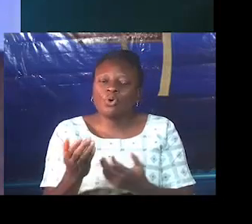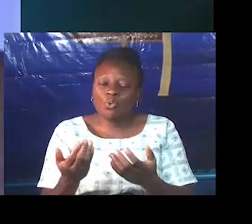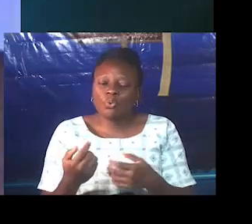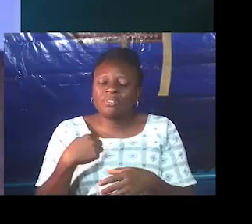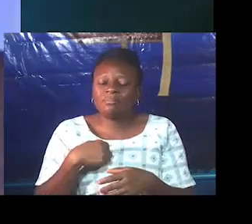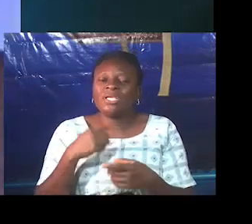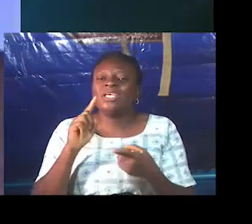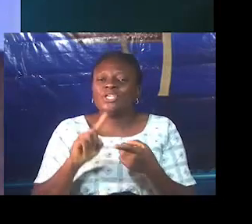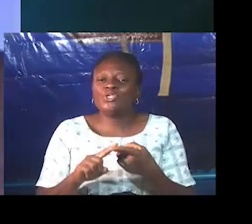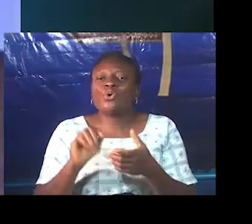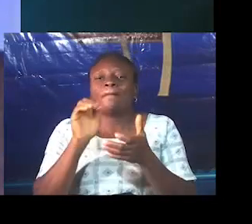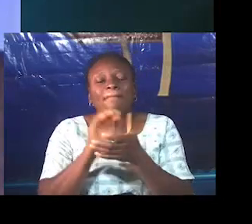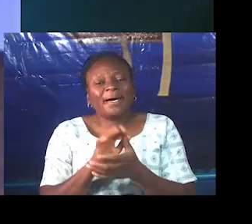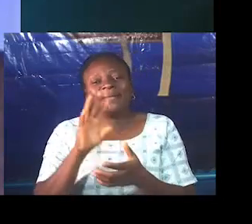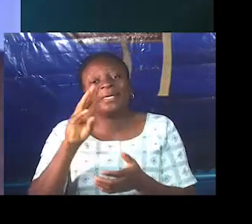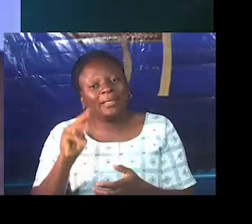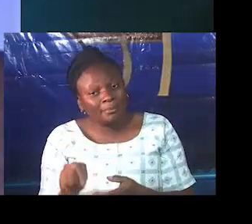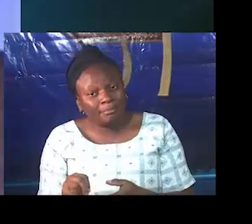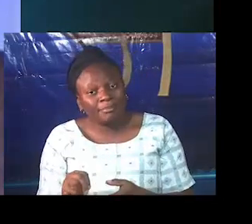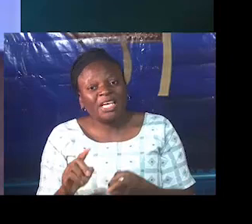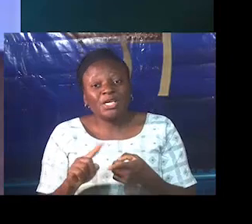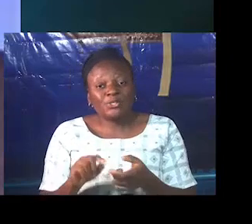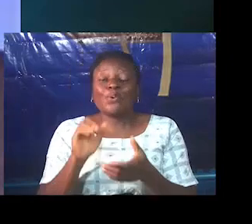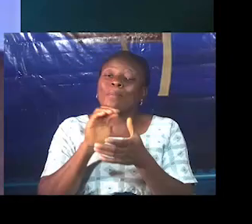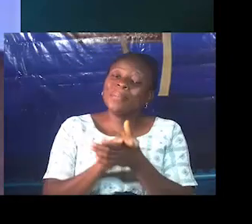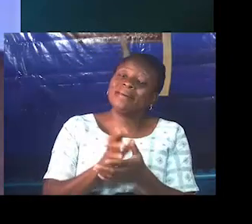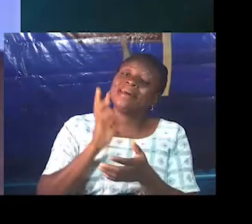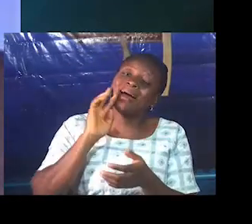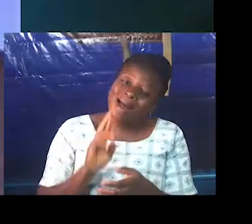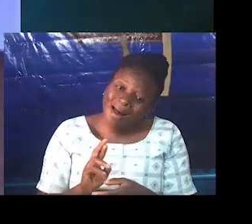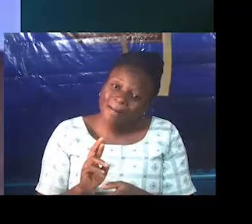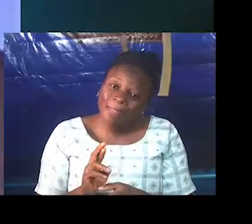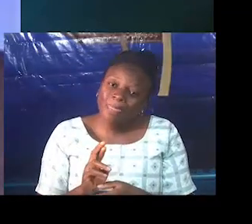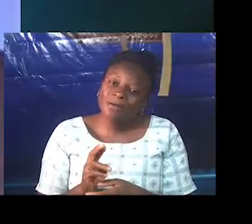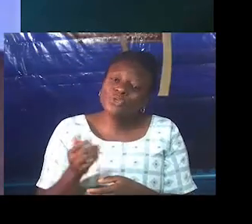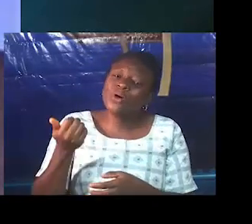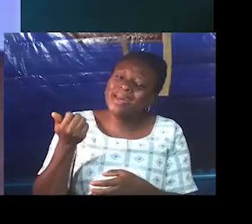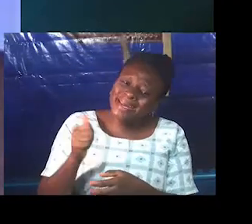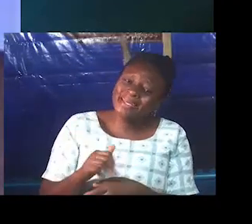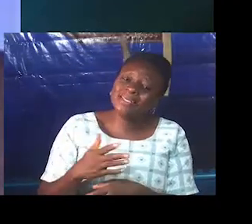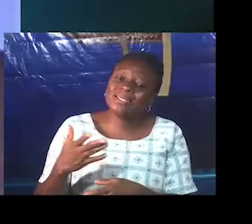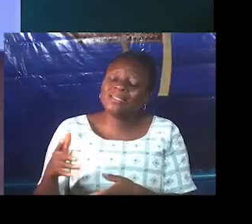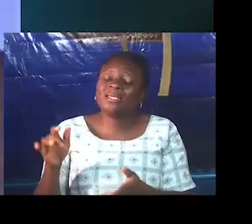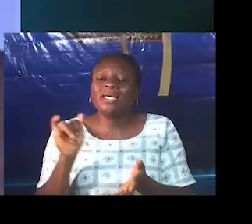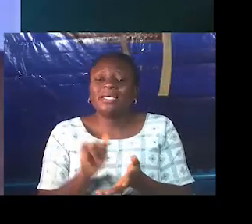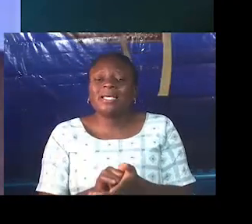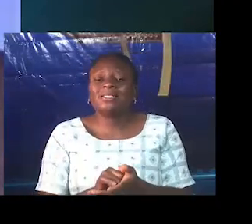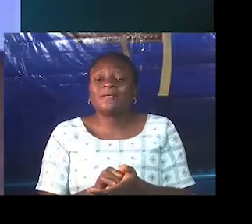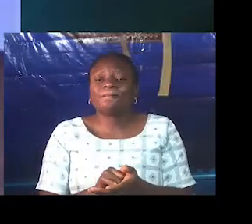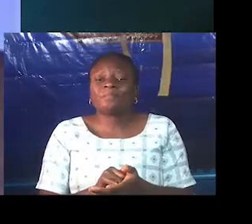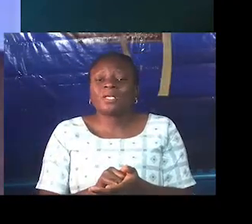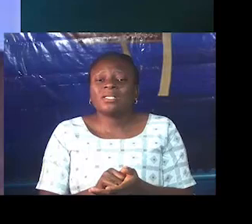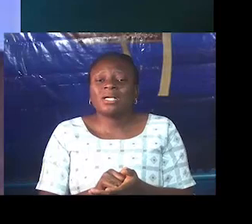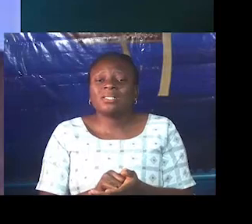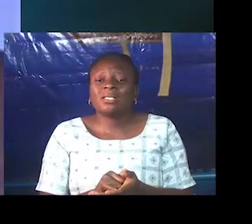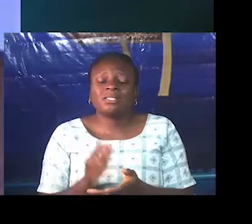God, everything that we want to make you fall in love with a man, you must first of all put it aside. Now,